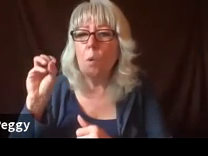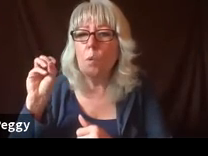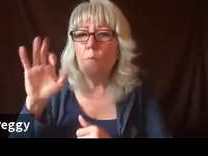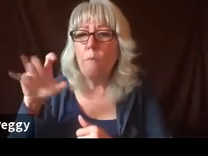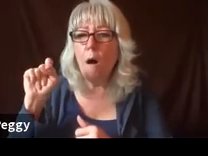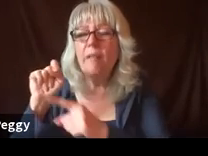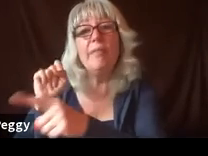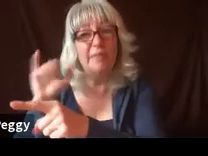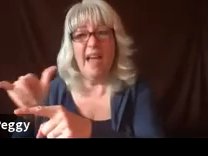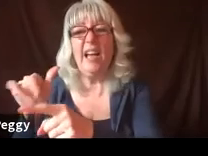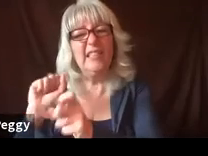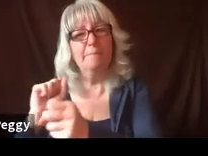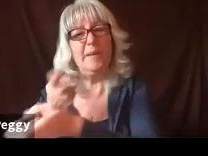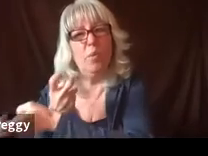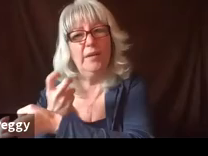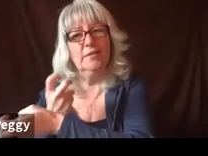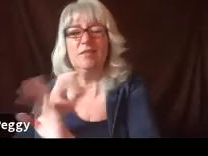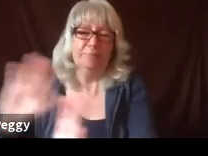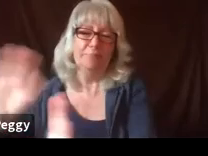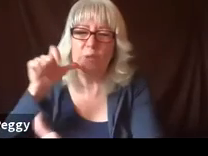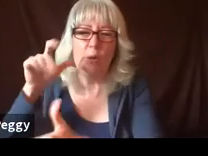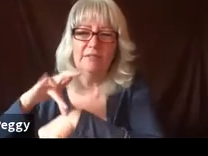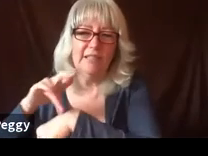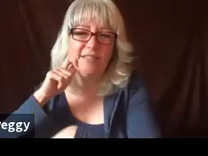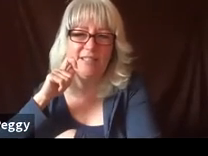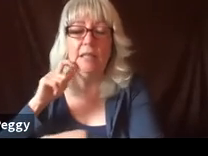what they call hues, so you're using